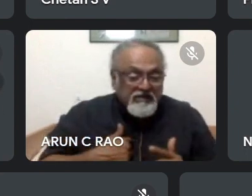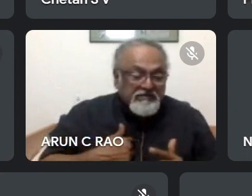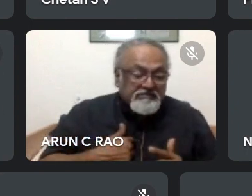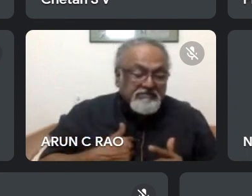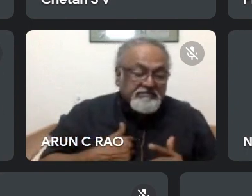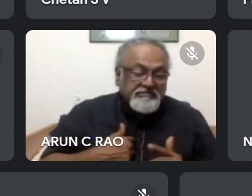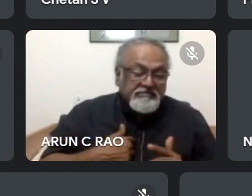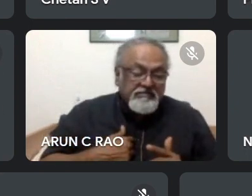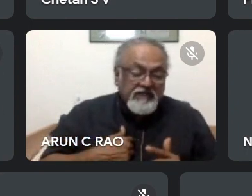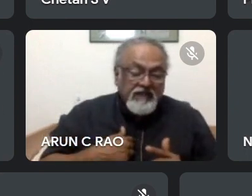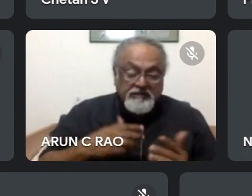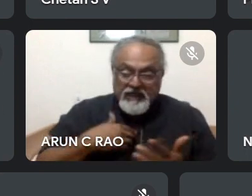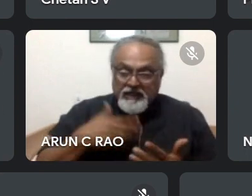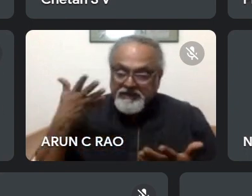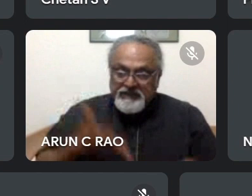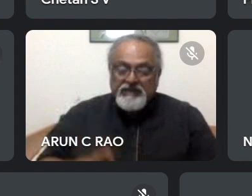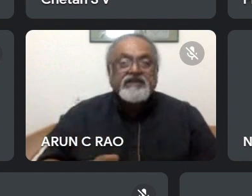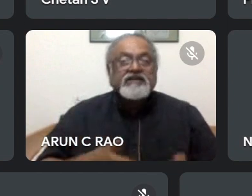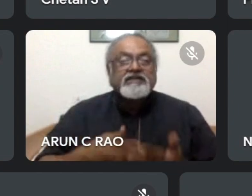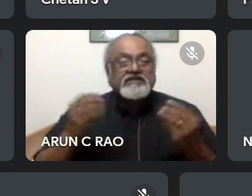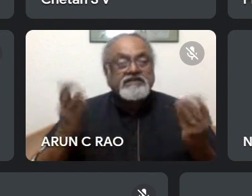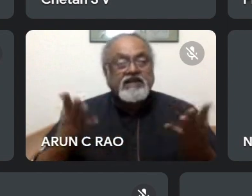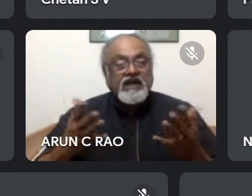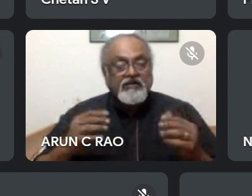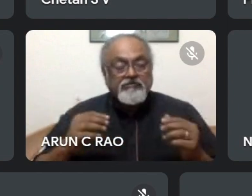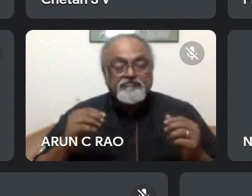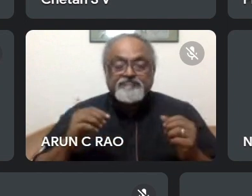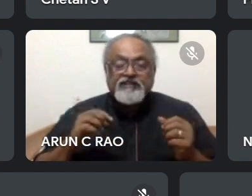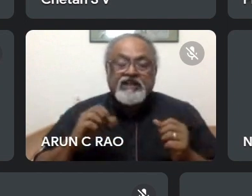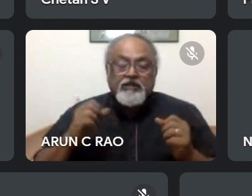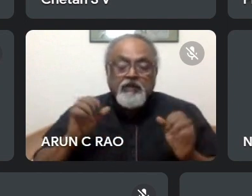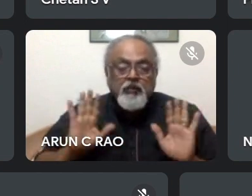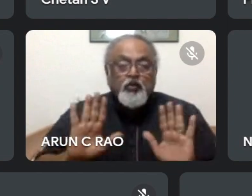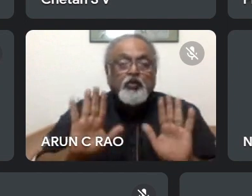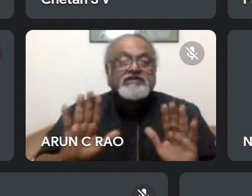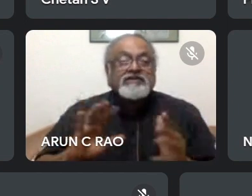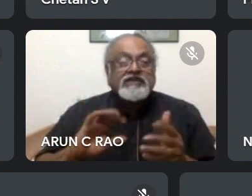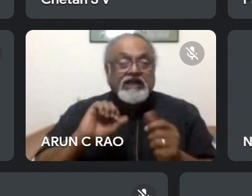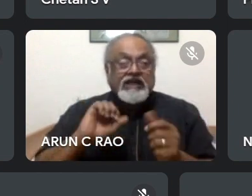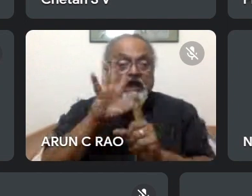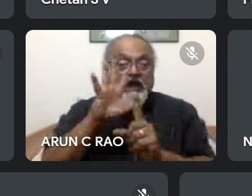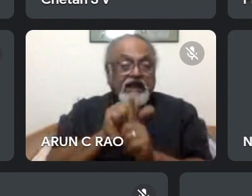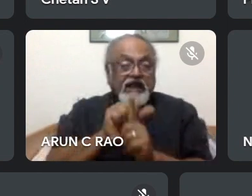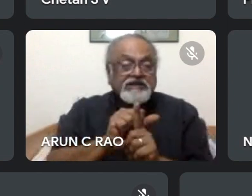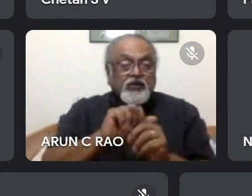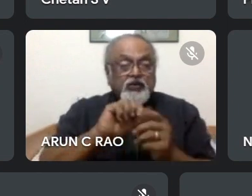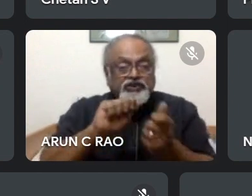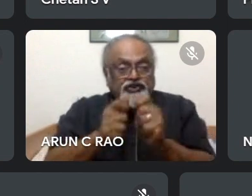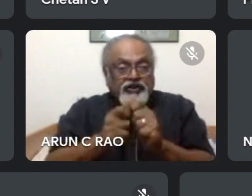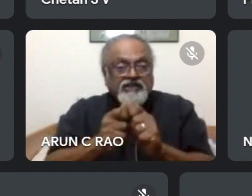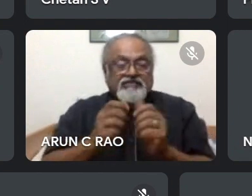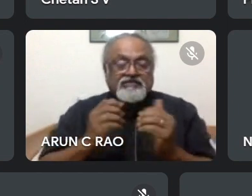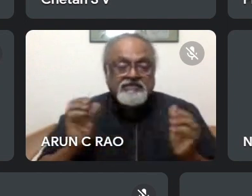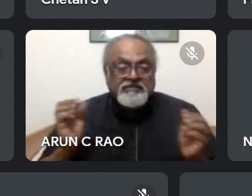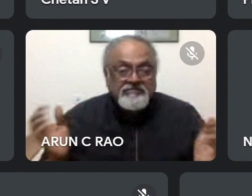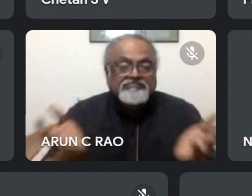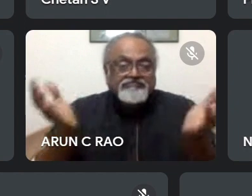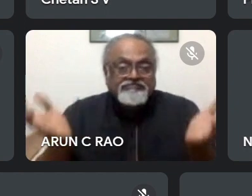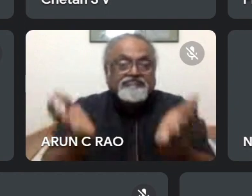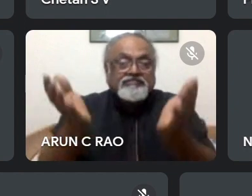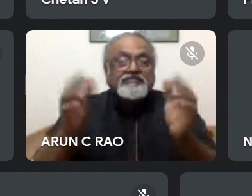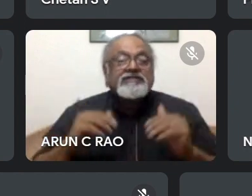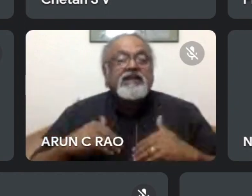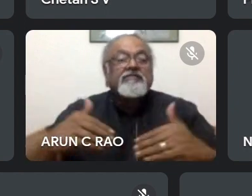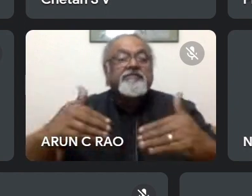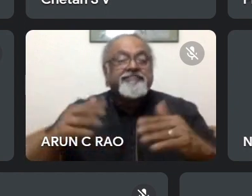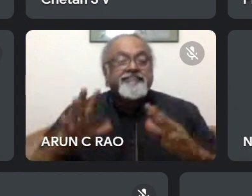I'm able to make change and drive cultural changes as well, right? So ever since I've been able to help people, anytime